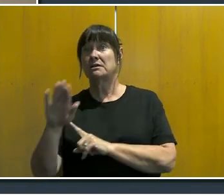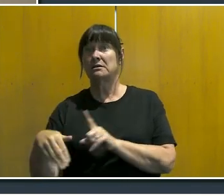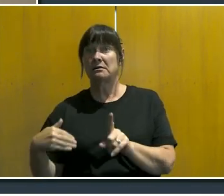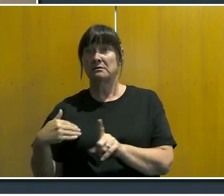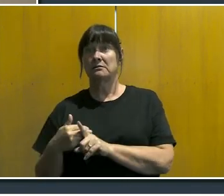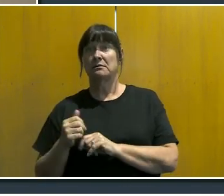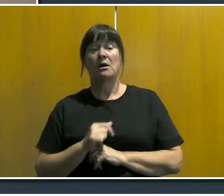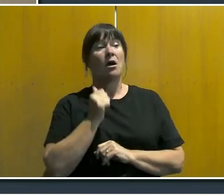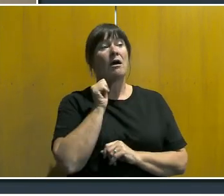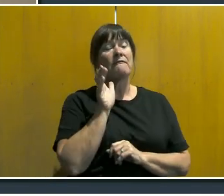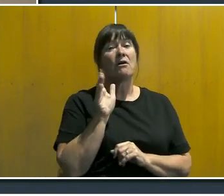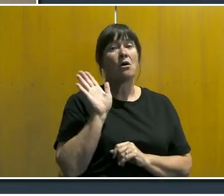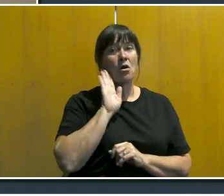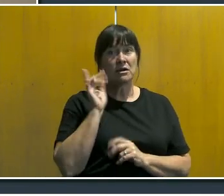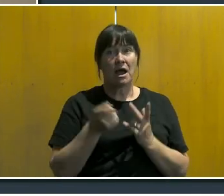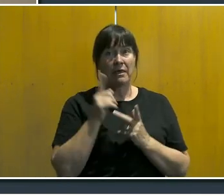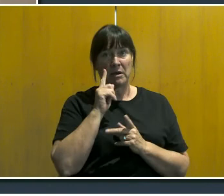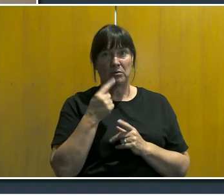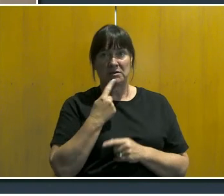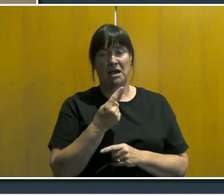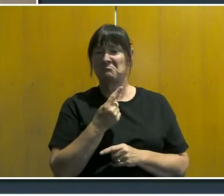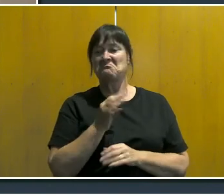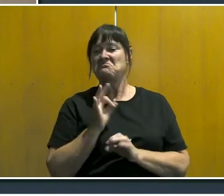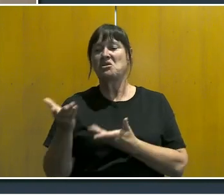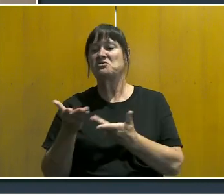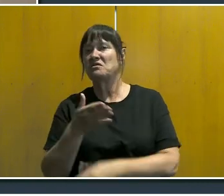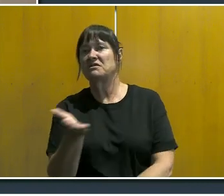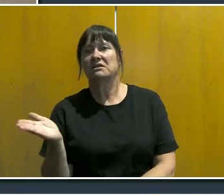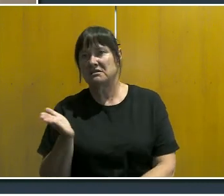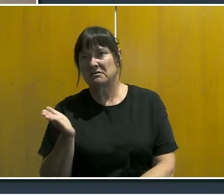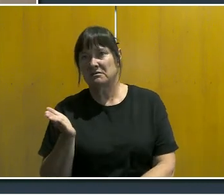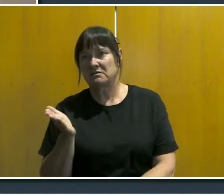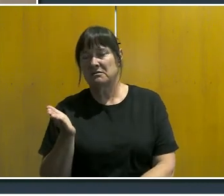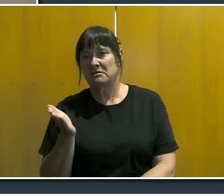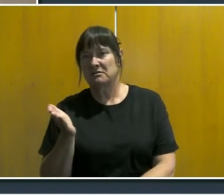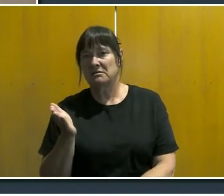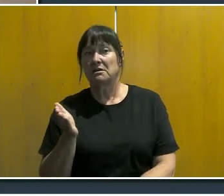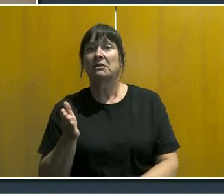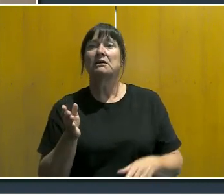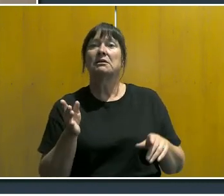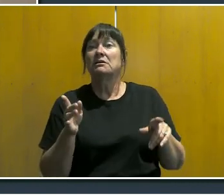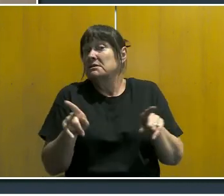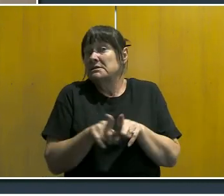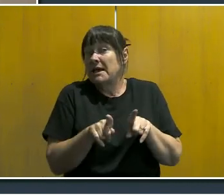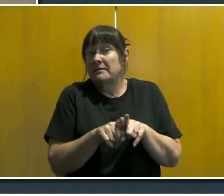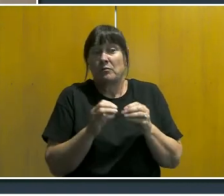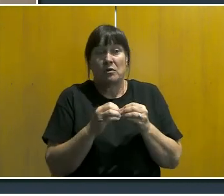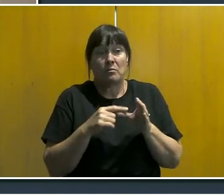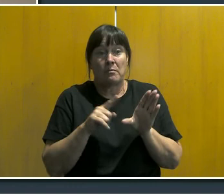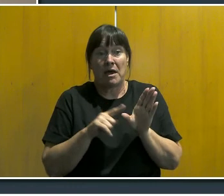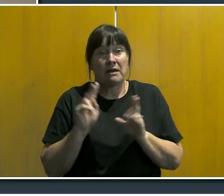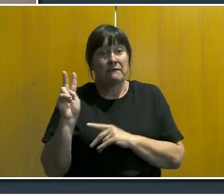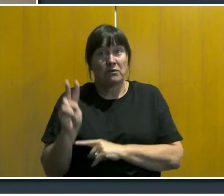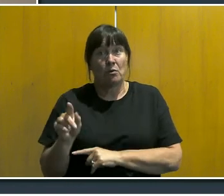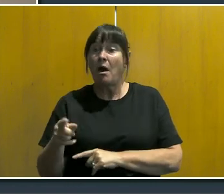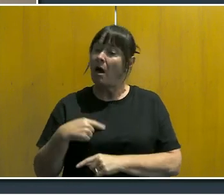I've already heard other submitters say there's no services in their areas. Exactly the same applies to Bayview. I chose to live out